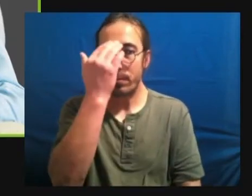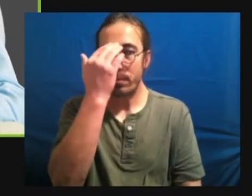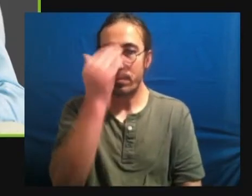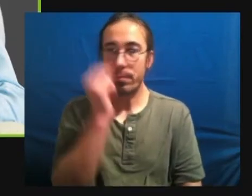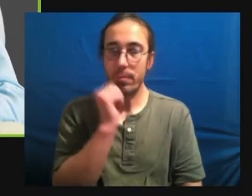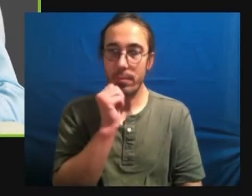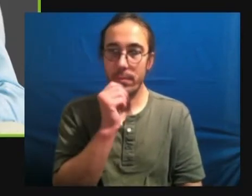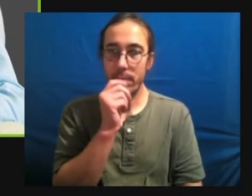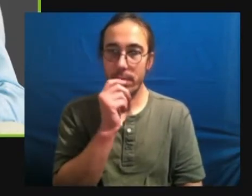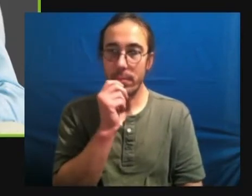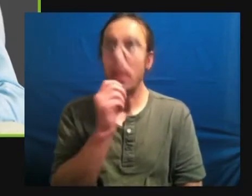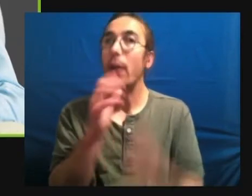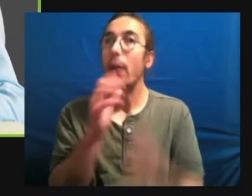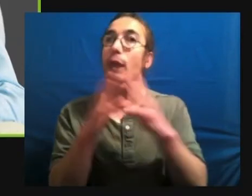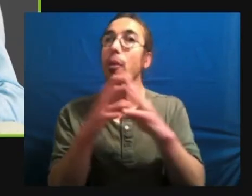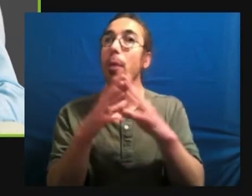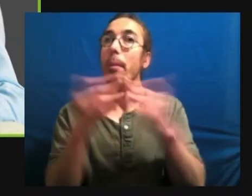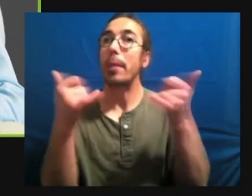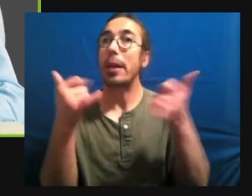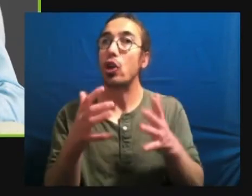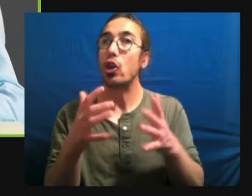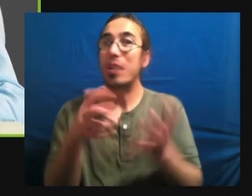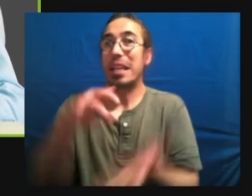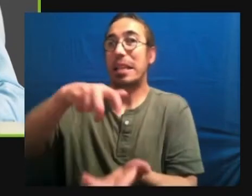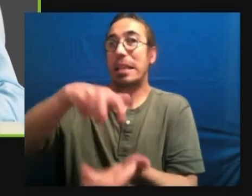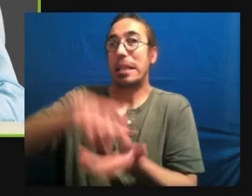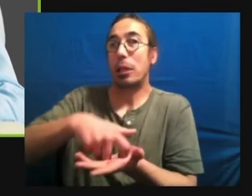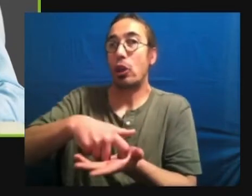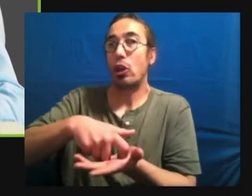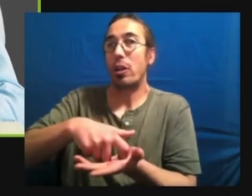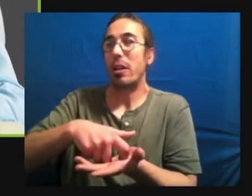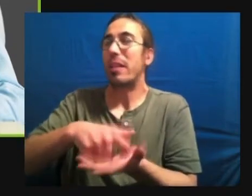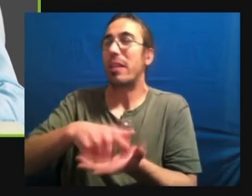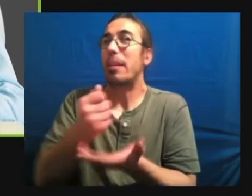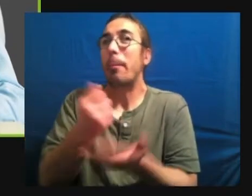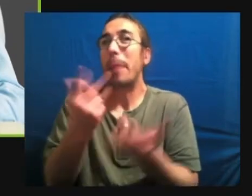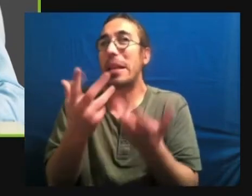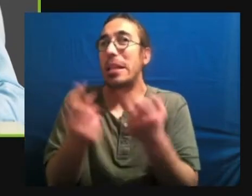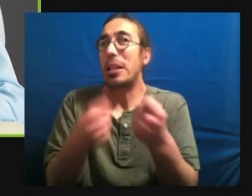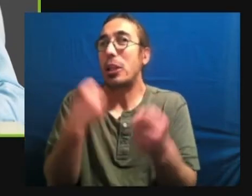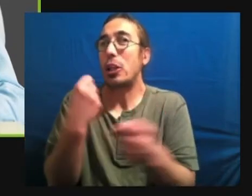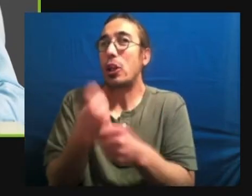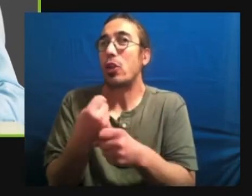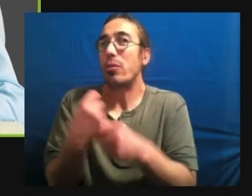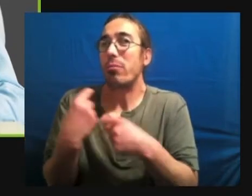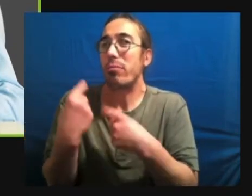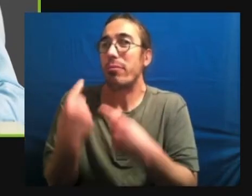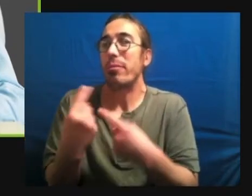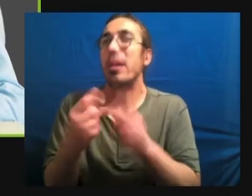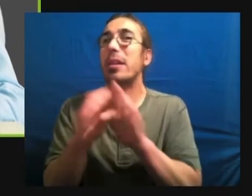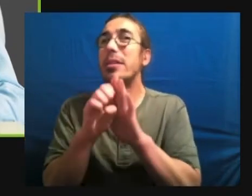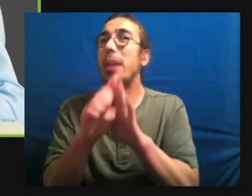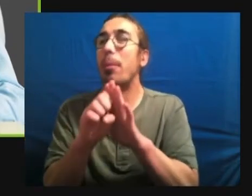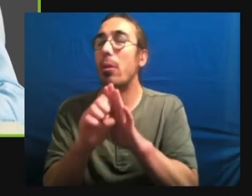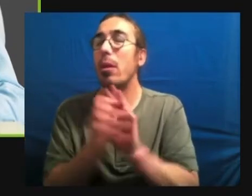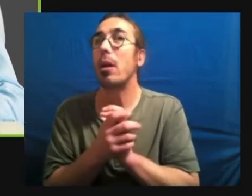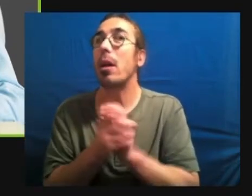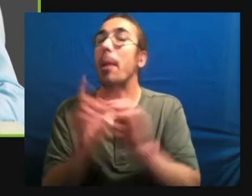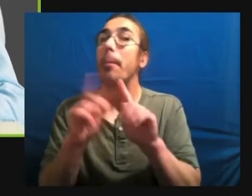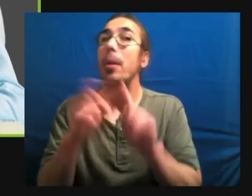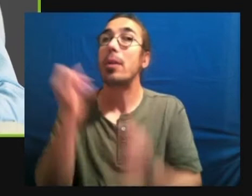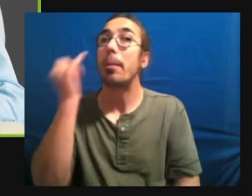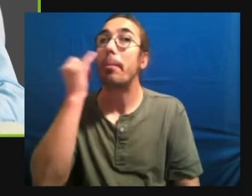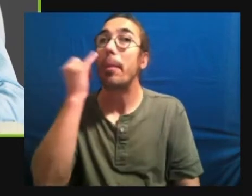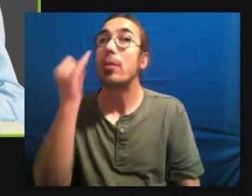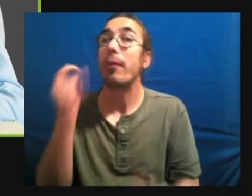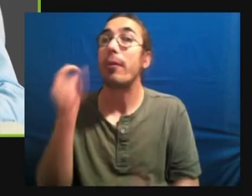football players kneeling, this is a several-year-old example. But imagining this is the first